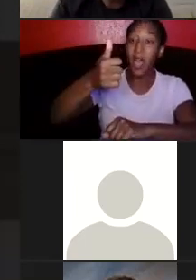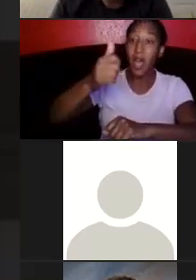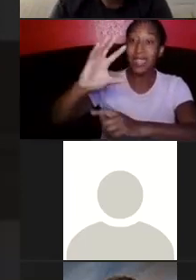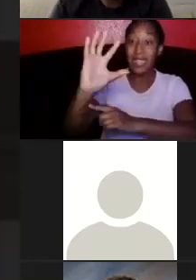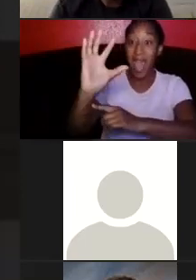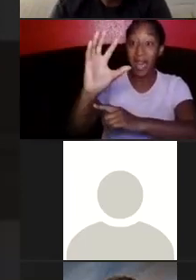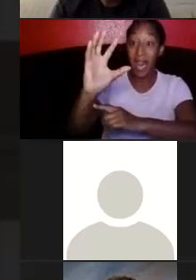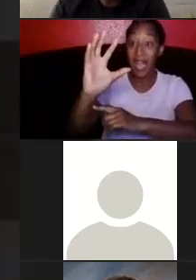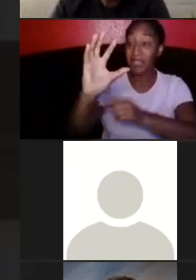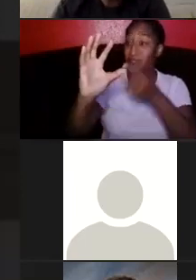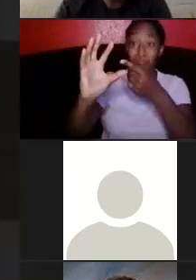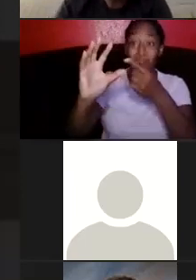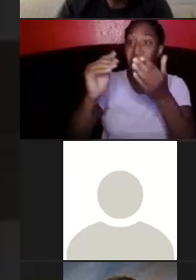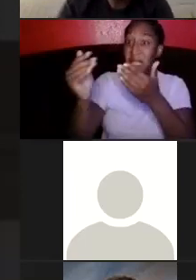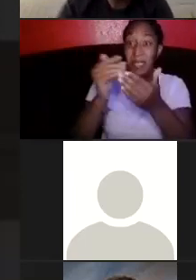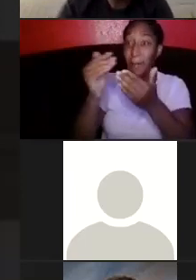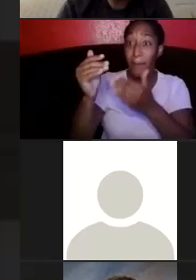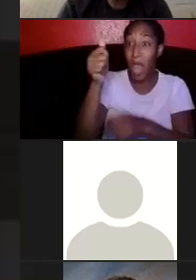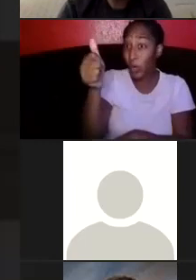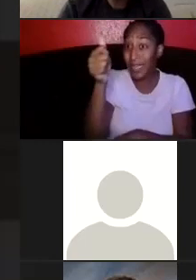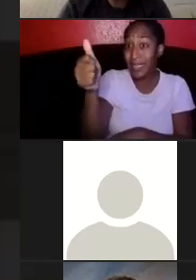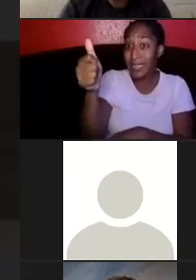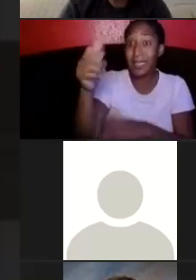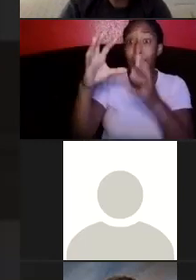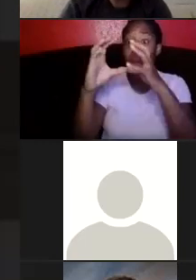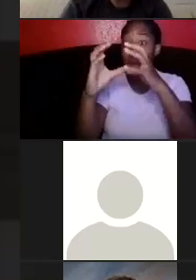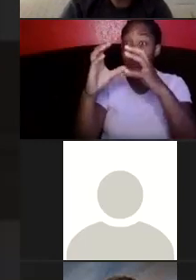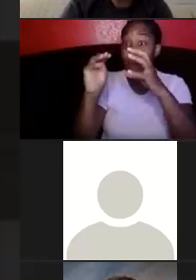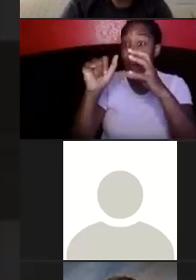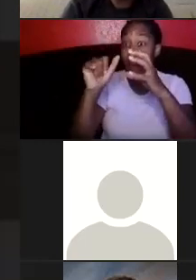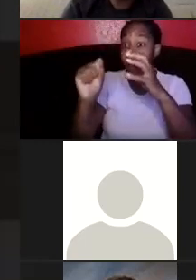there, and as long as we put it at the right distance,